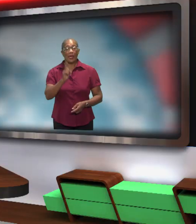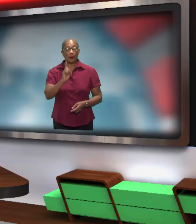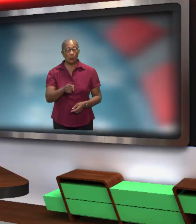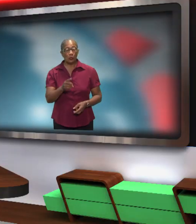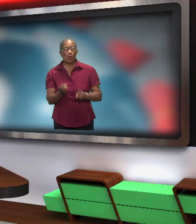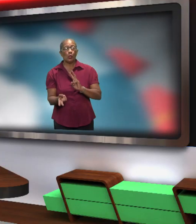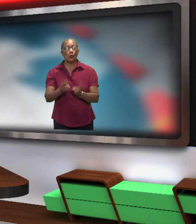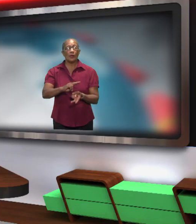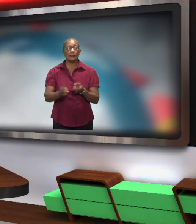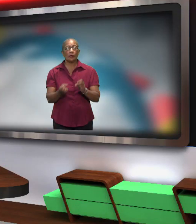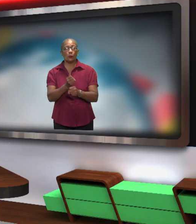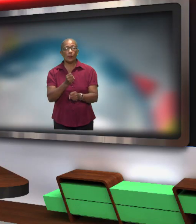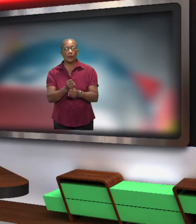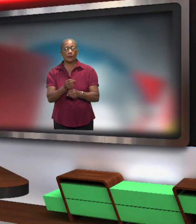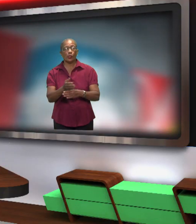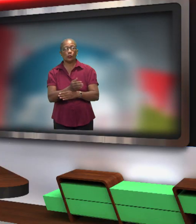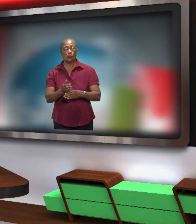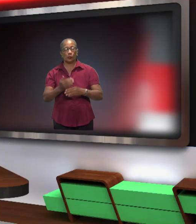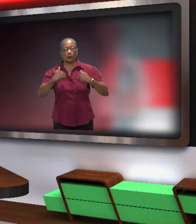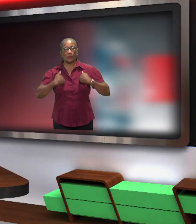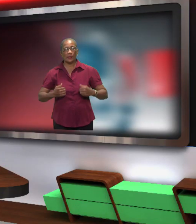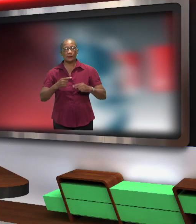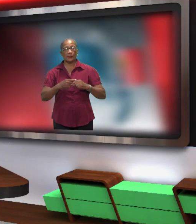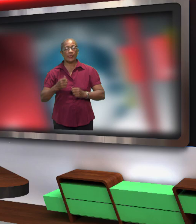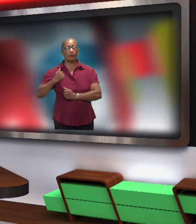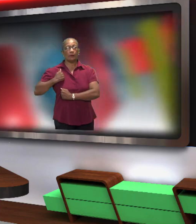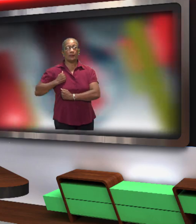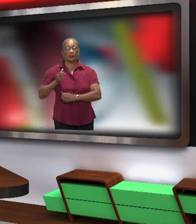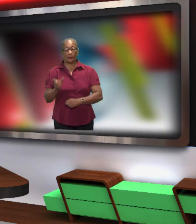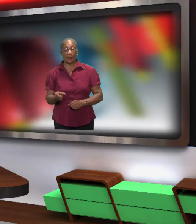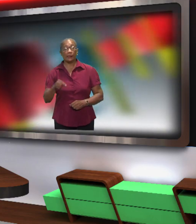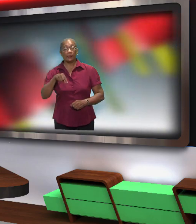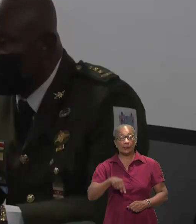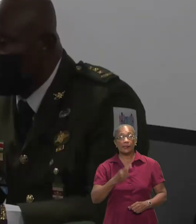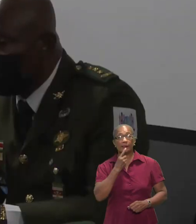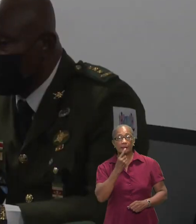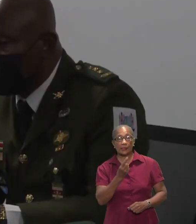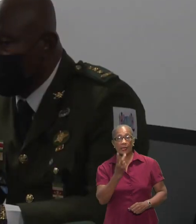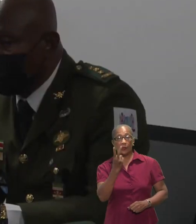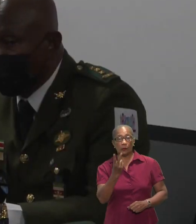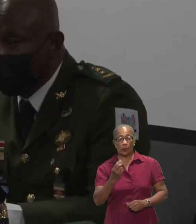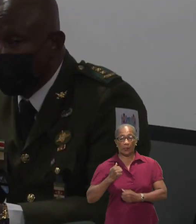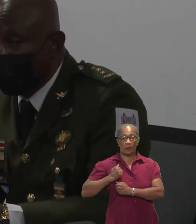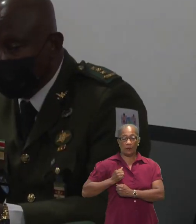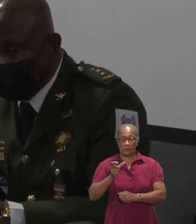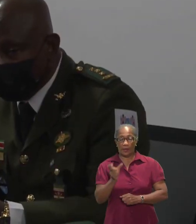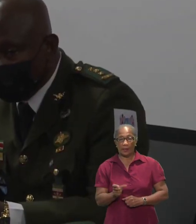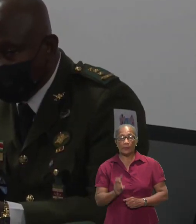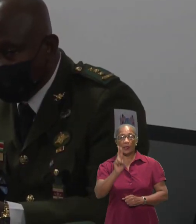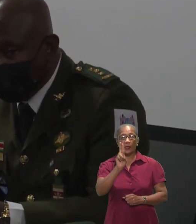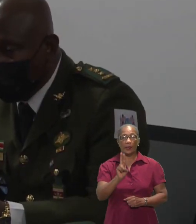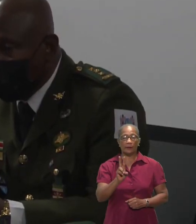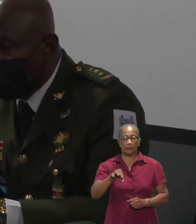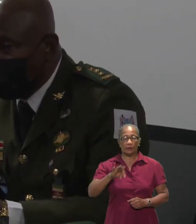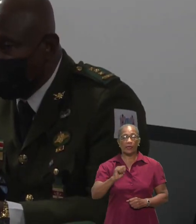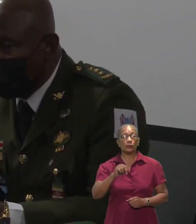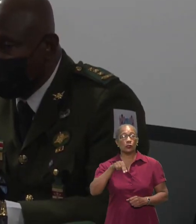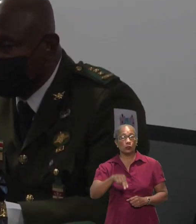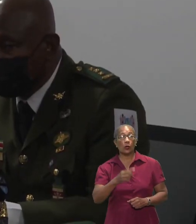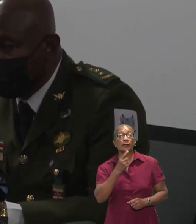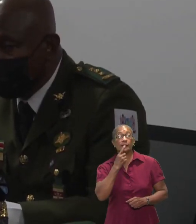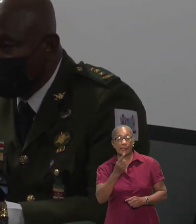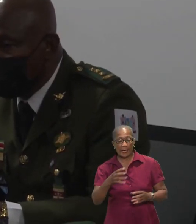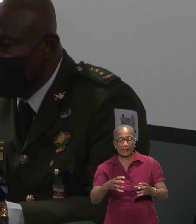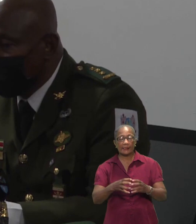There must be an interaction between military personnel and civilians. Acting Commander Henry van Acksel Dongen